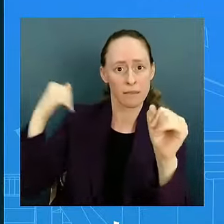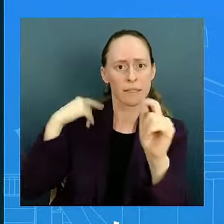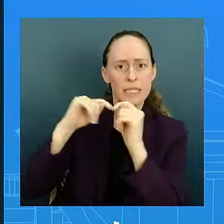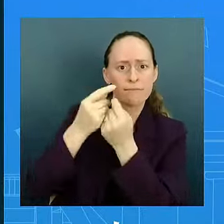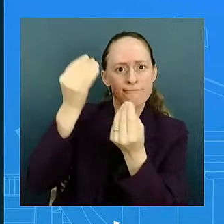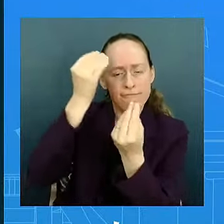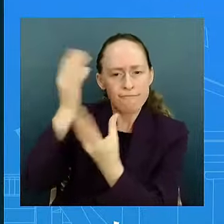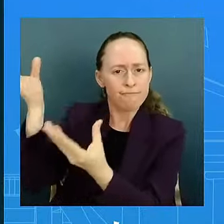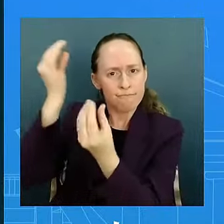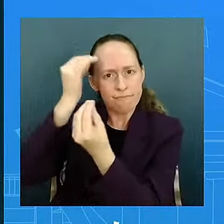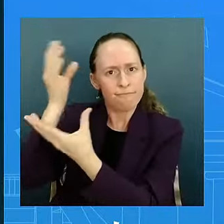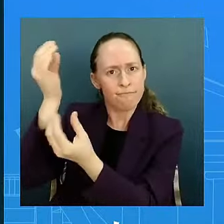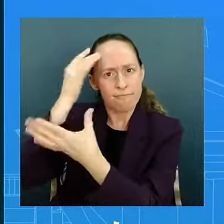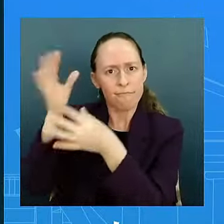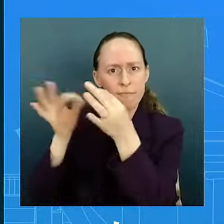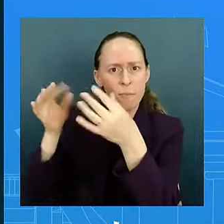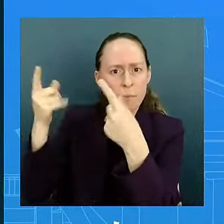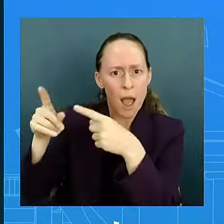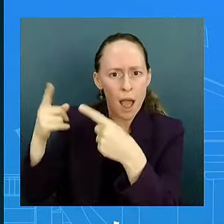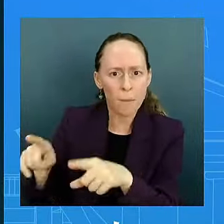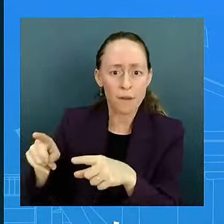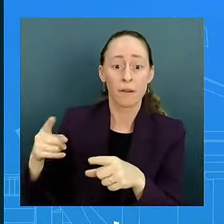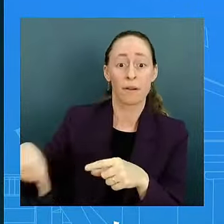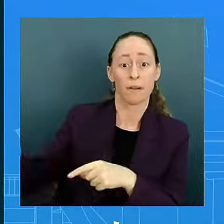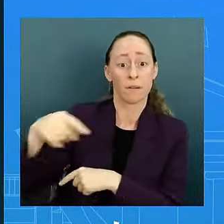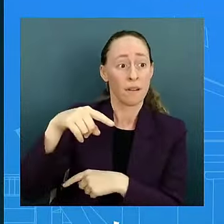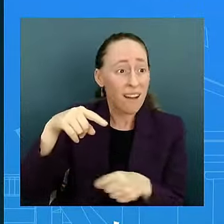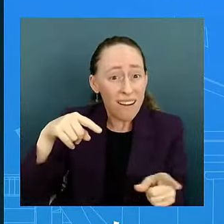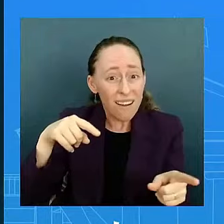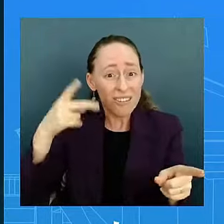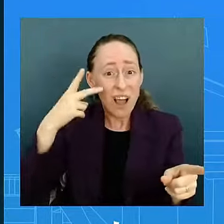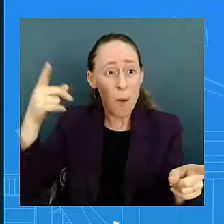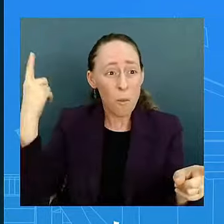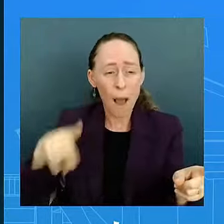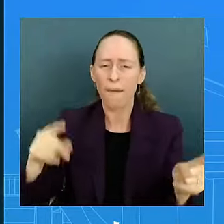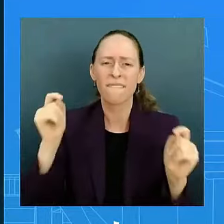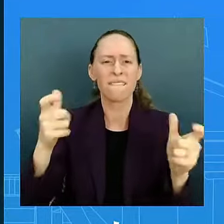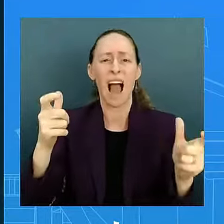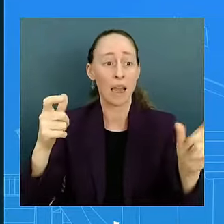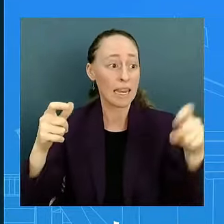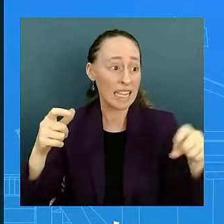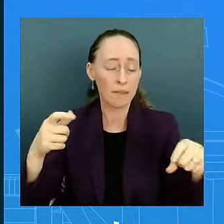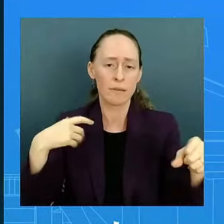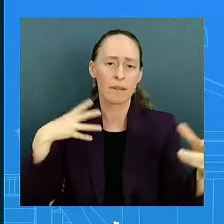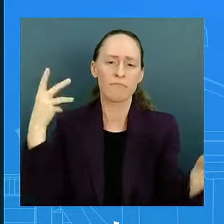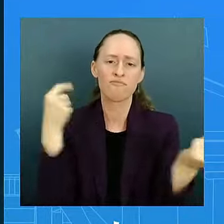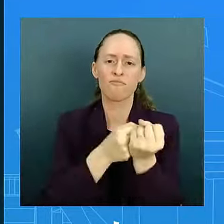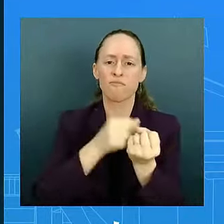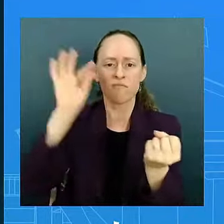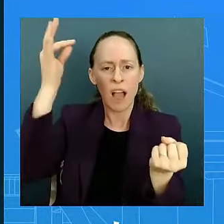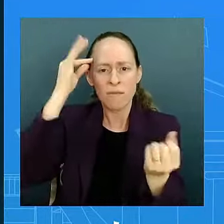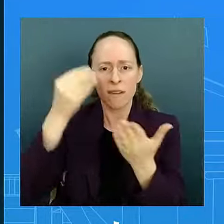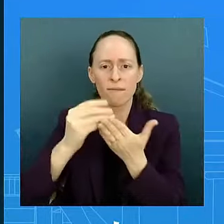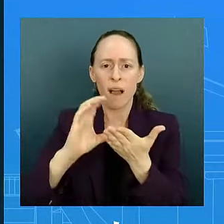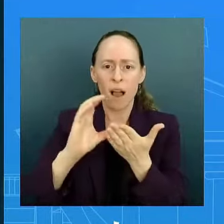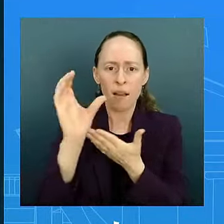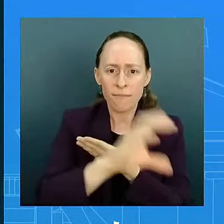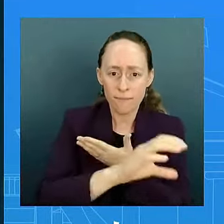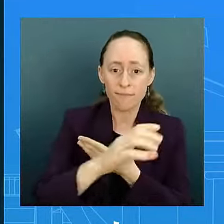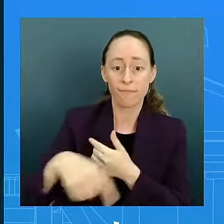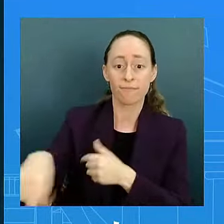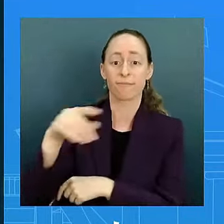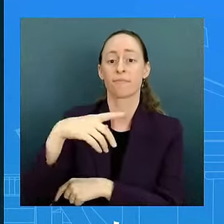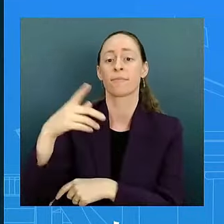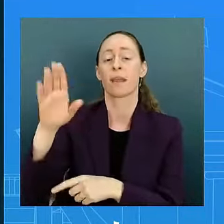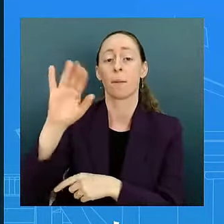to support the state and local response. The Biden-Harris administration has been in close touch with officials from affected